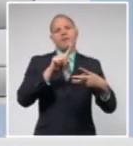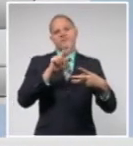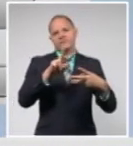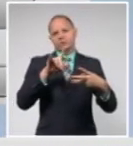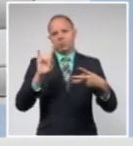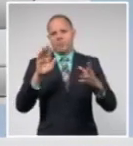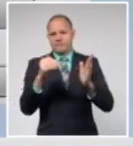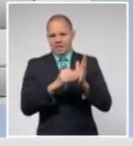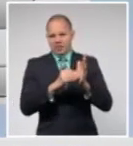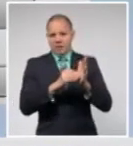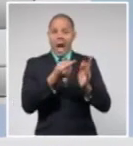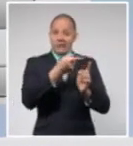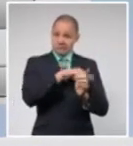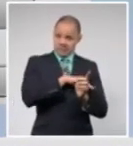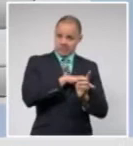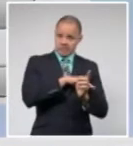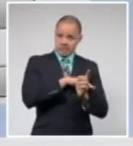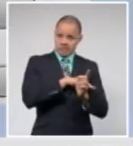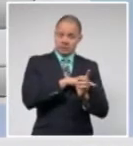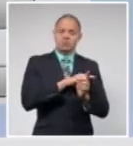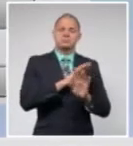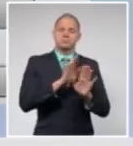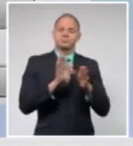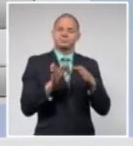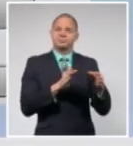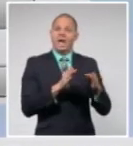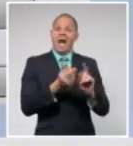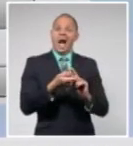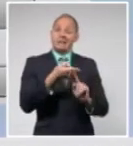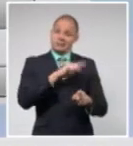27,150,797 infections. Still more alarming is the